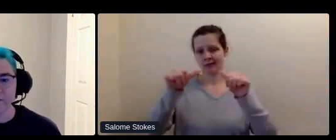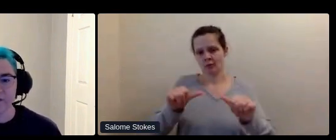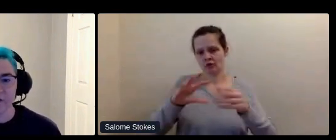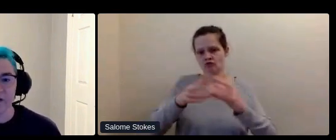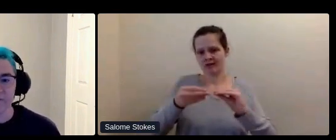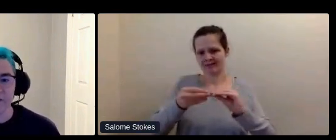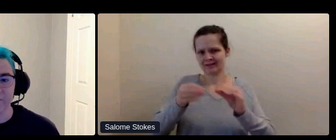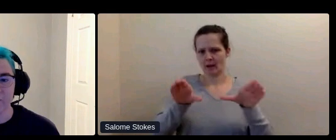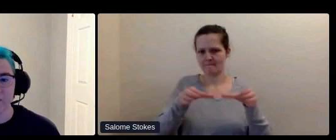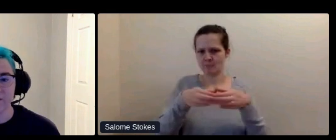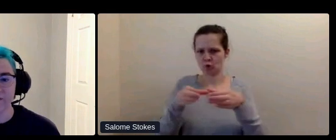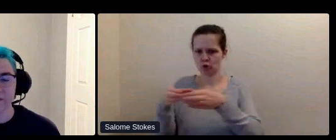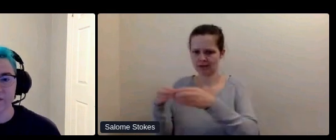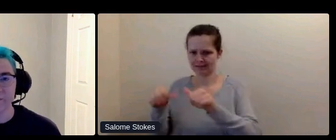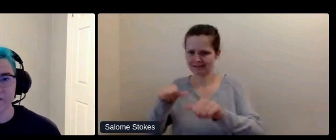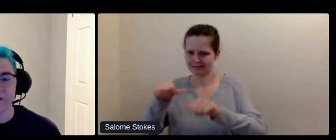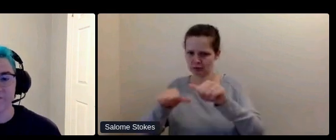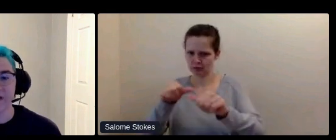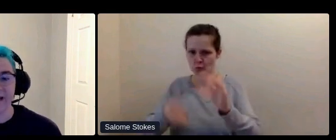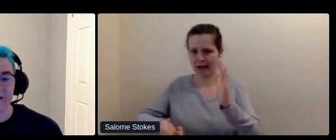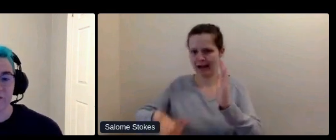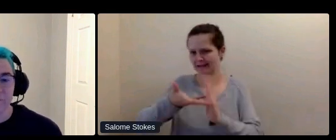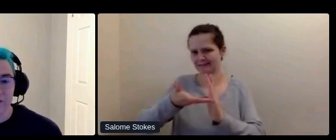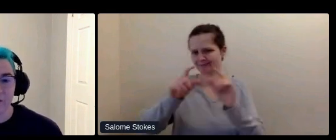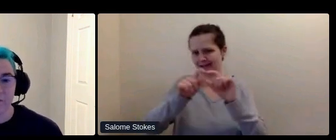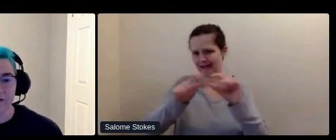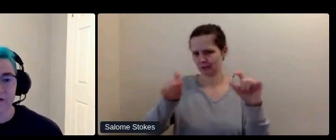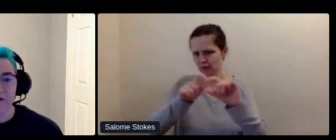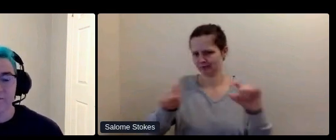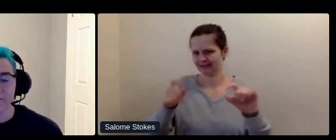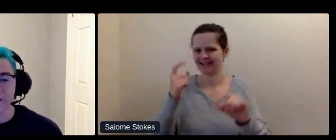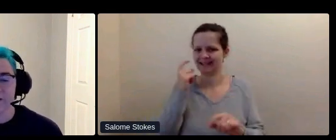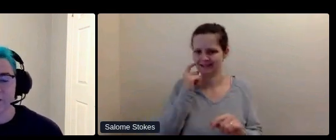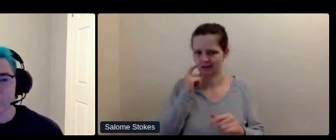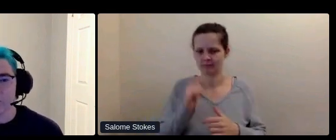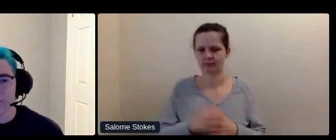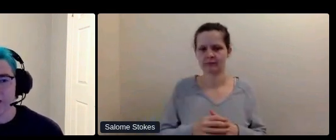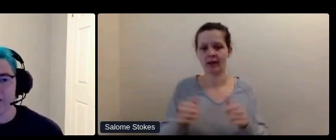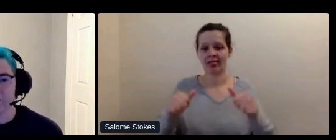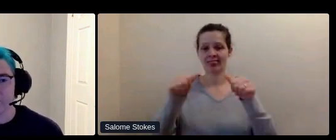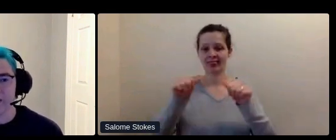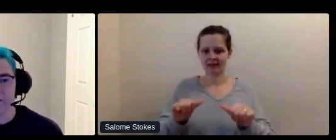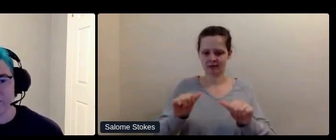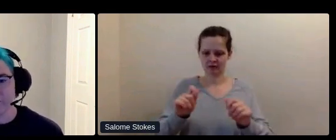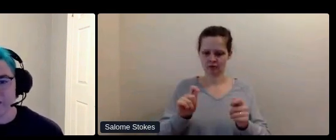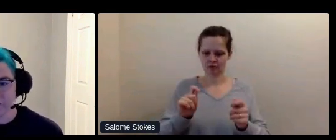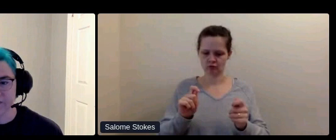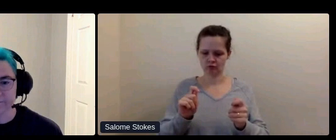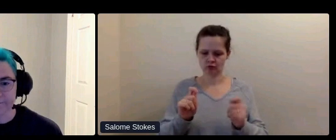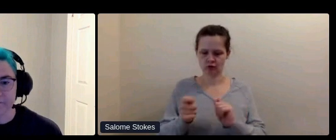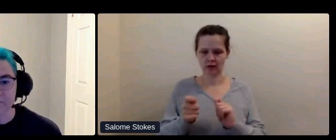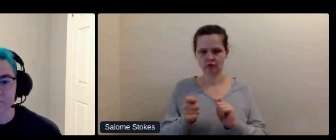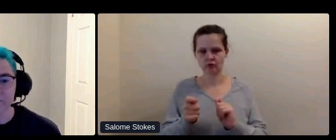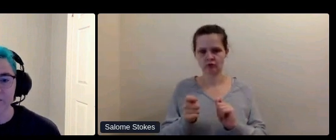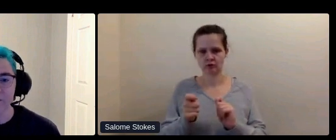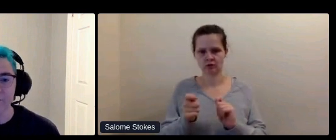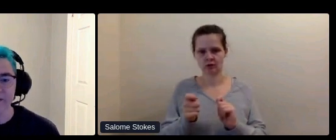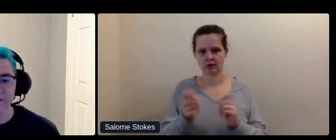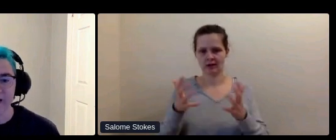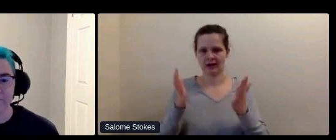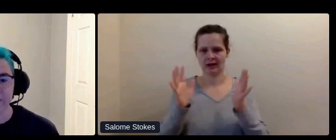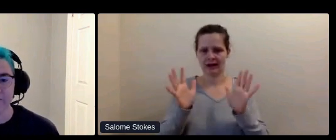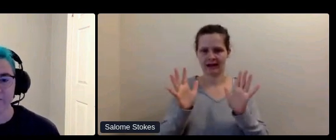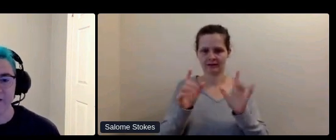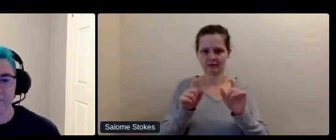were also included the majority of our hand scripted moments for things that weren't handled by even the modules. But